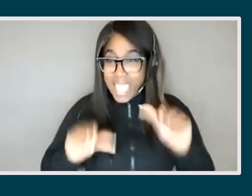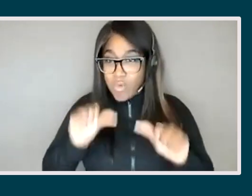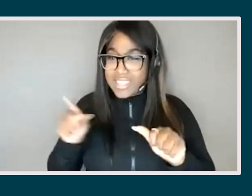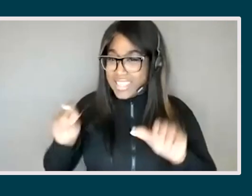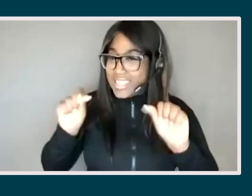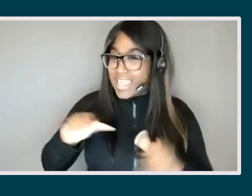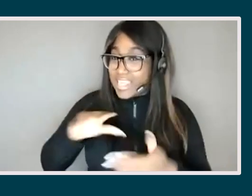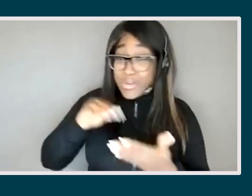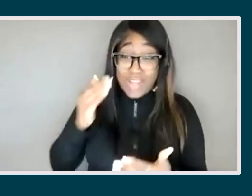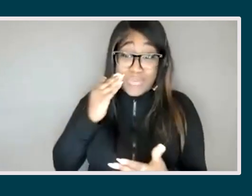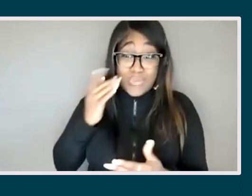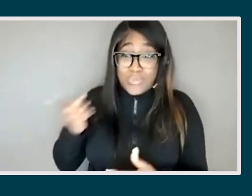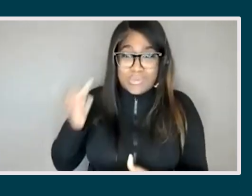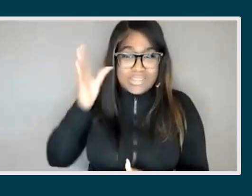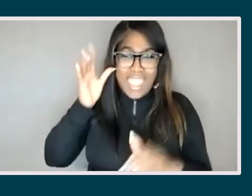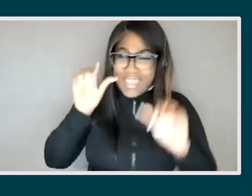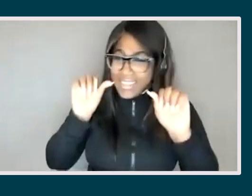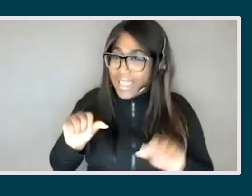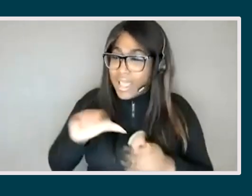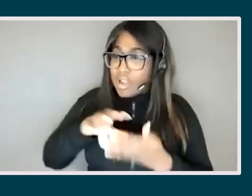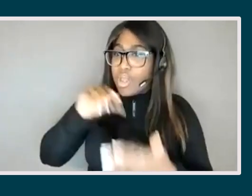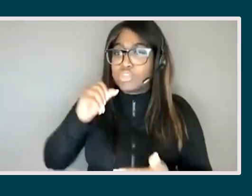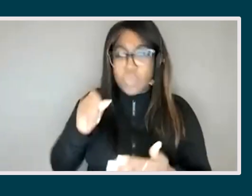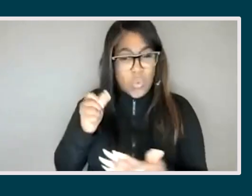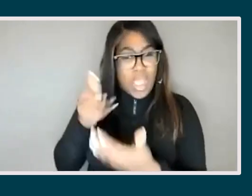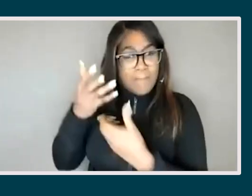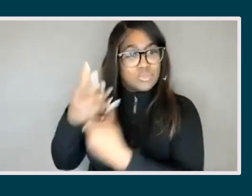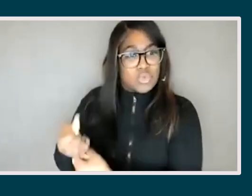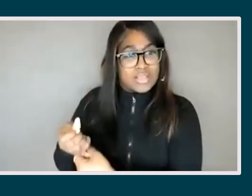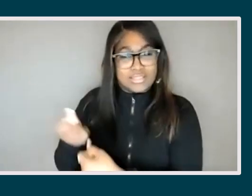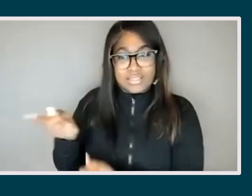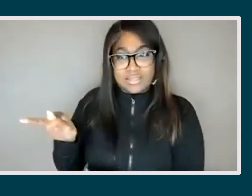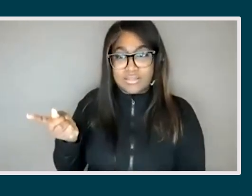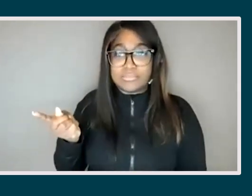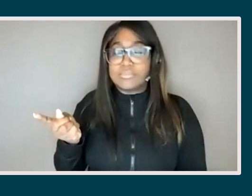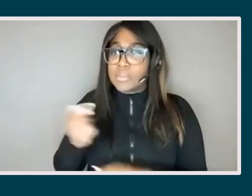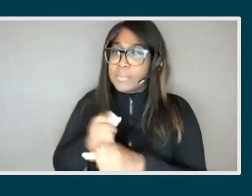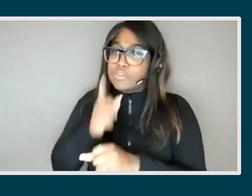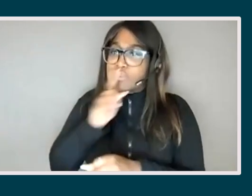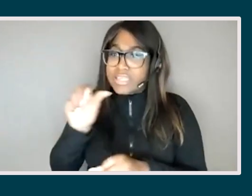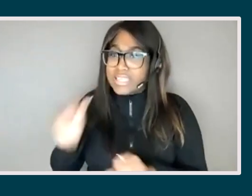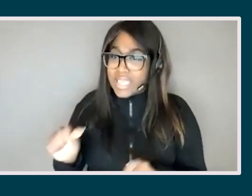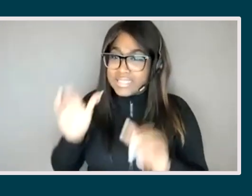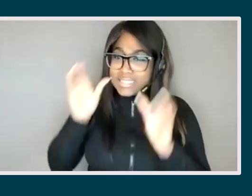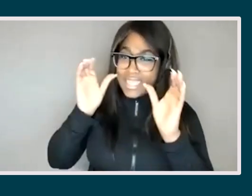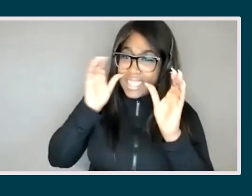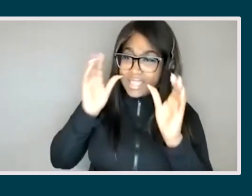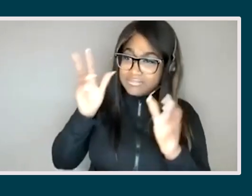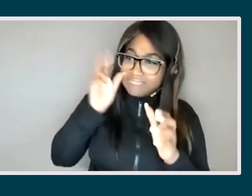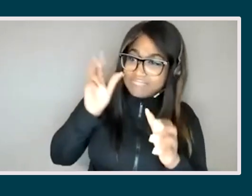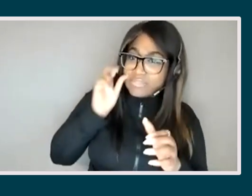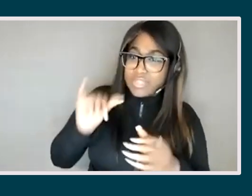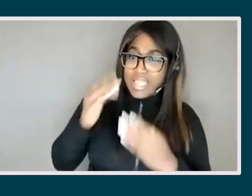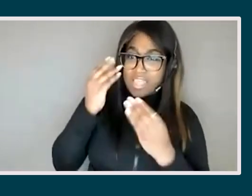so I was actually trusting him to be able to at least take in the information. And he was. And we had that conversation